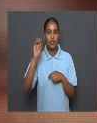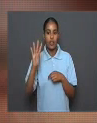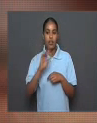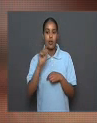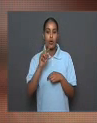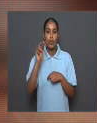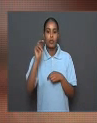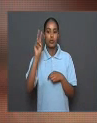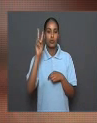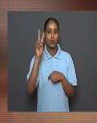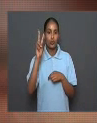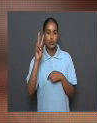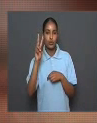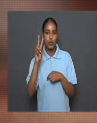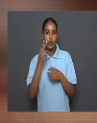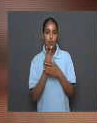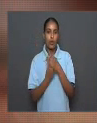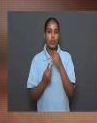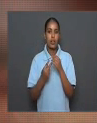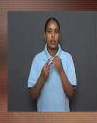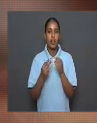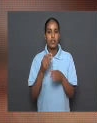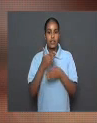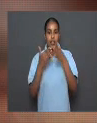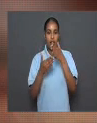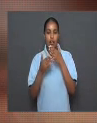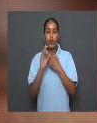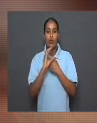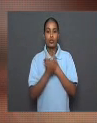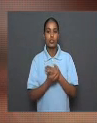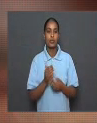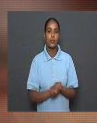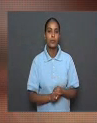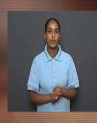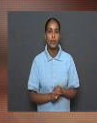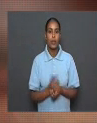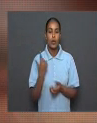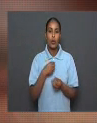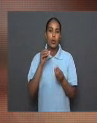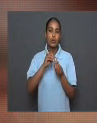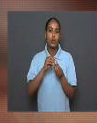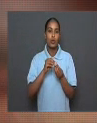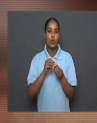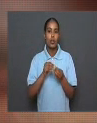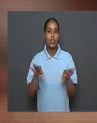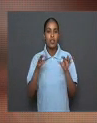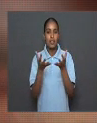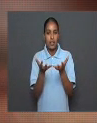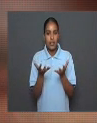sulfate, both under standard conditions. We also